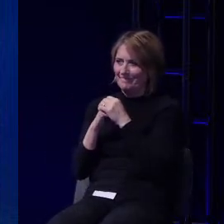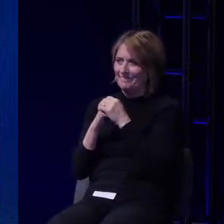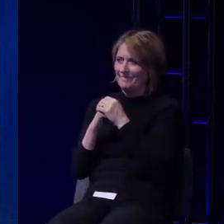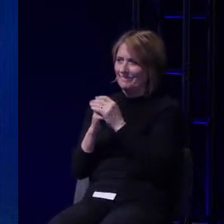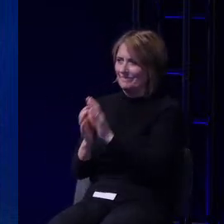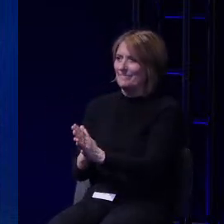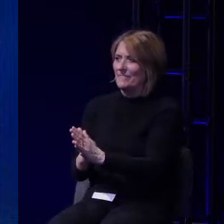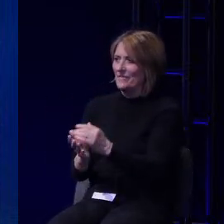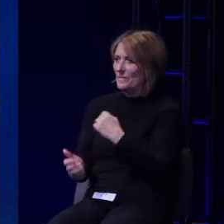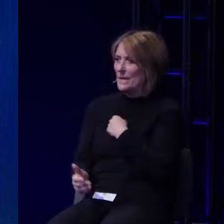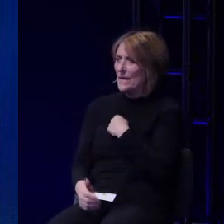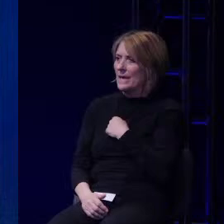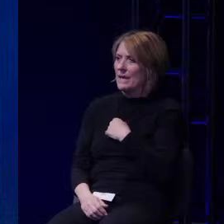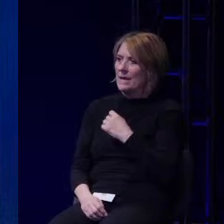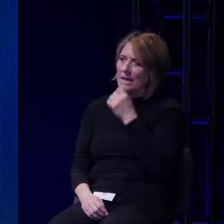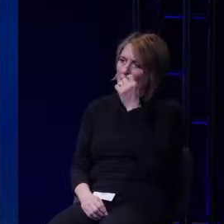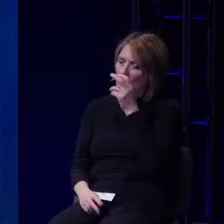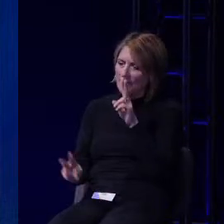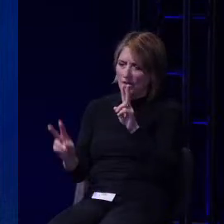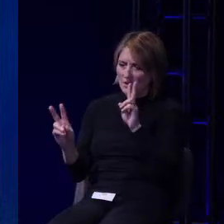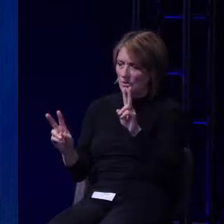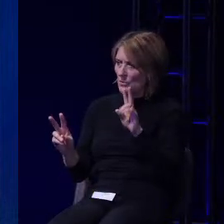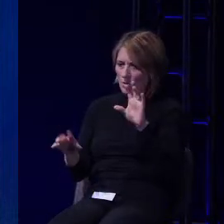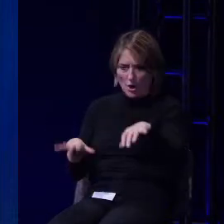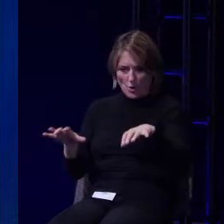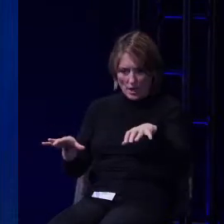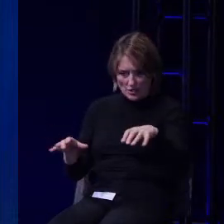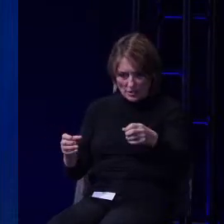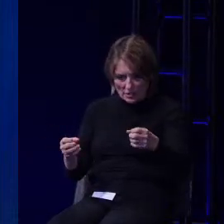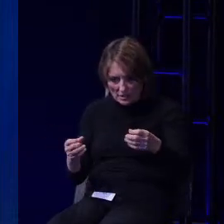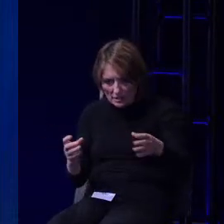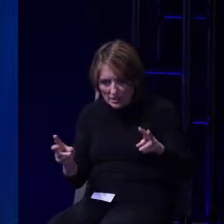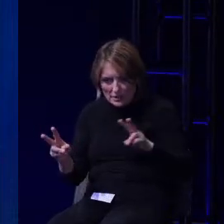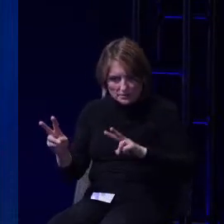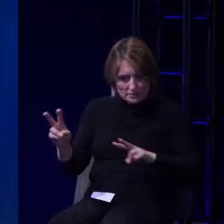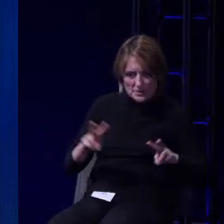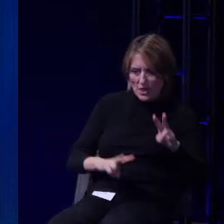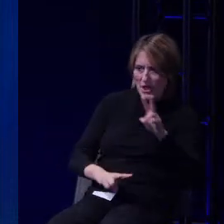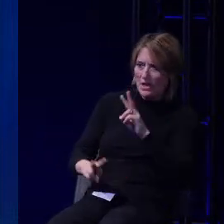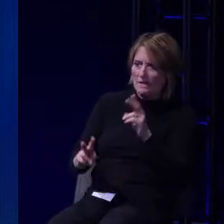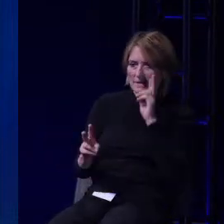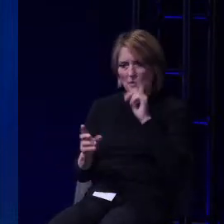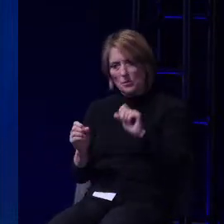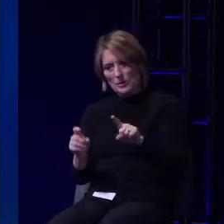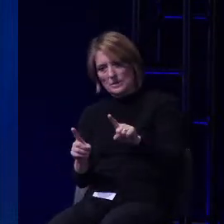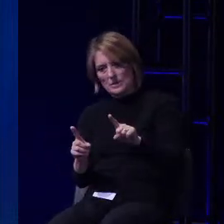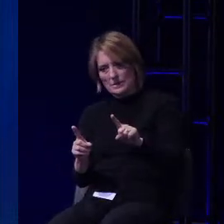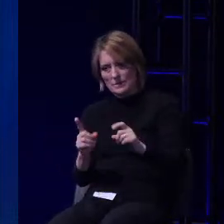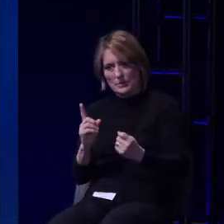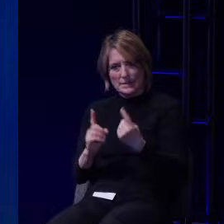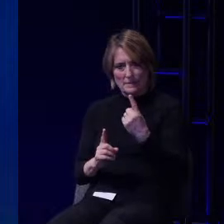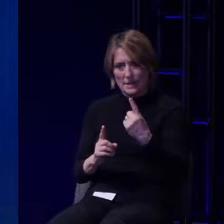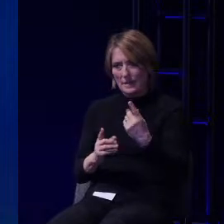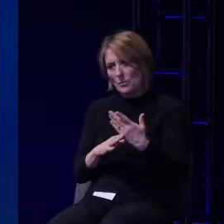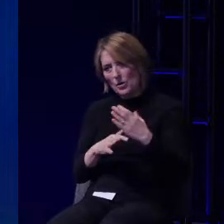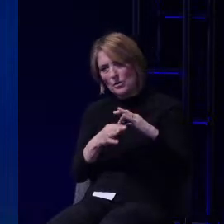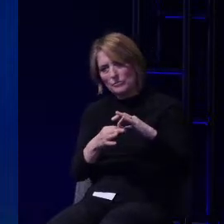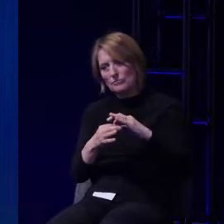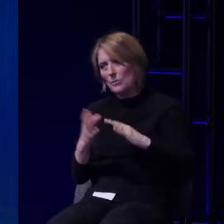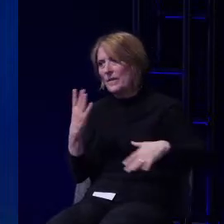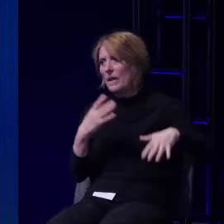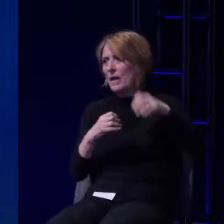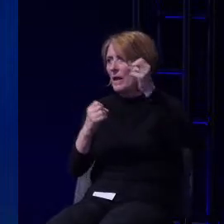location and find out what the location's giving me, and then work the lighting with that to tell the